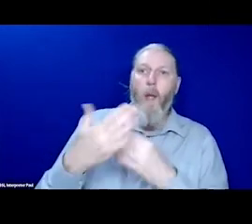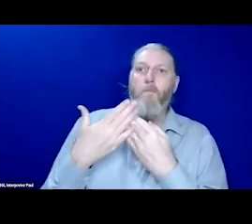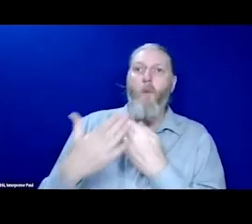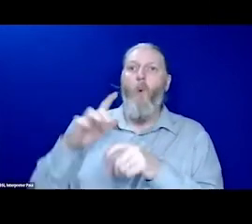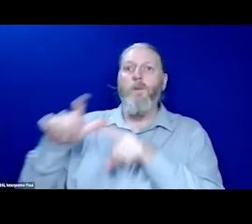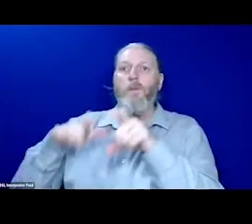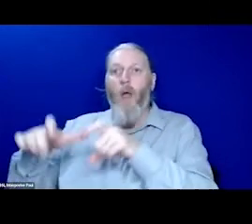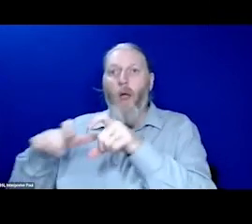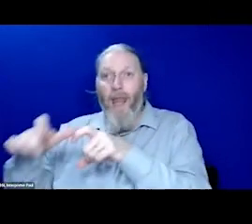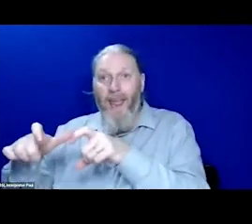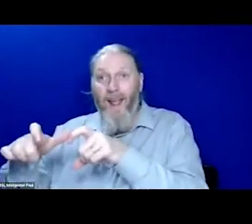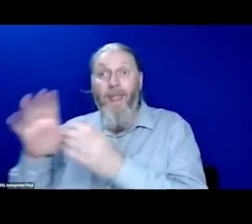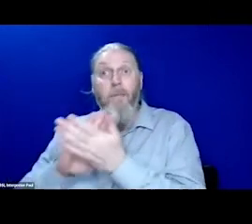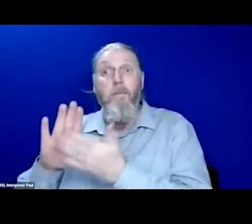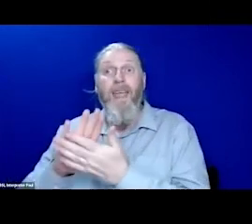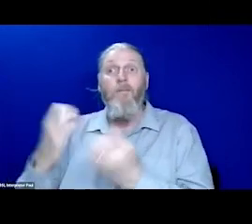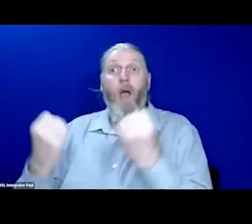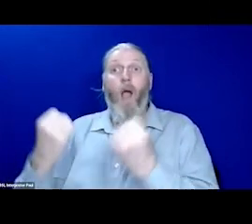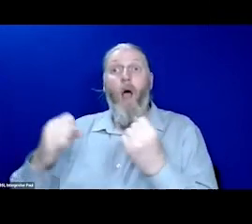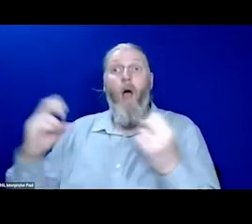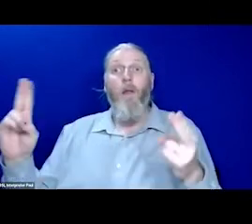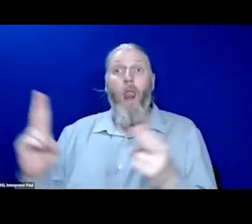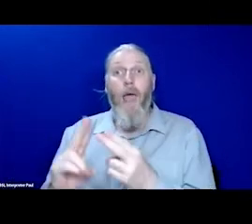air pollution from car traffic,